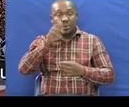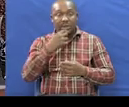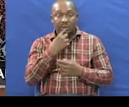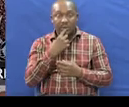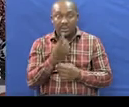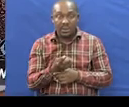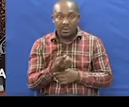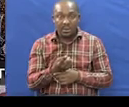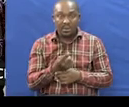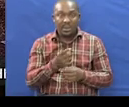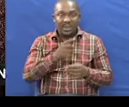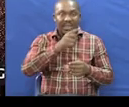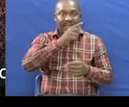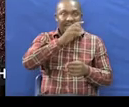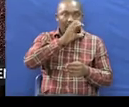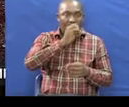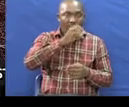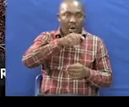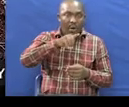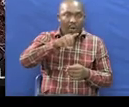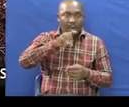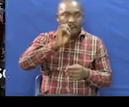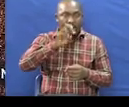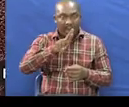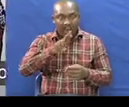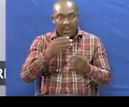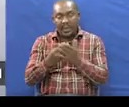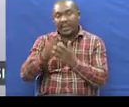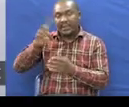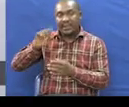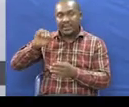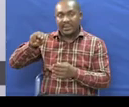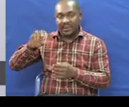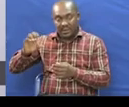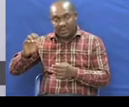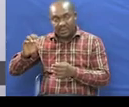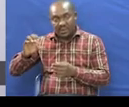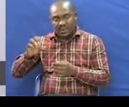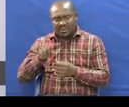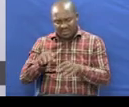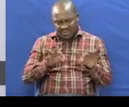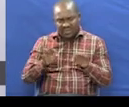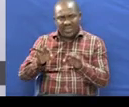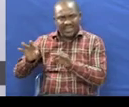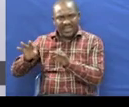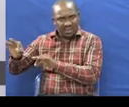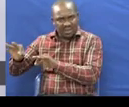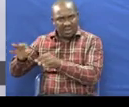is zinc and copper transition element? So let us come to see about zinc. How about